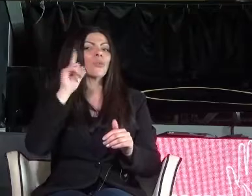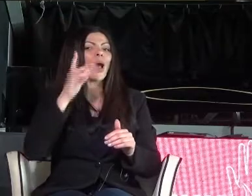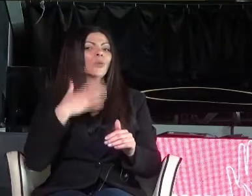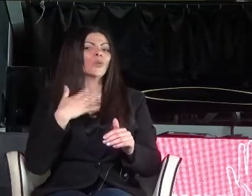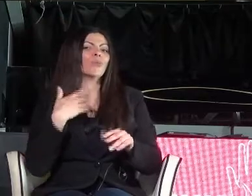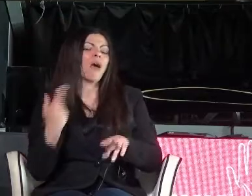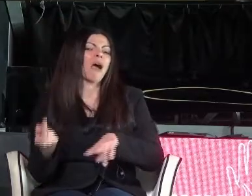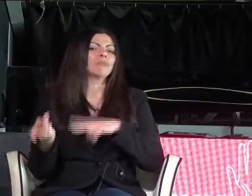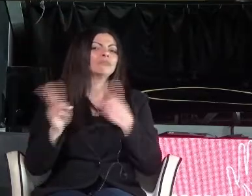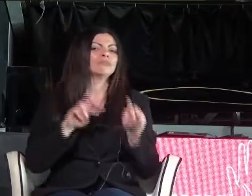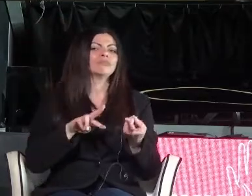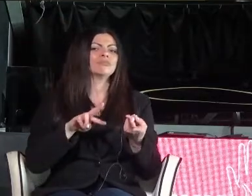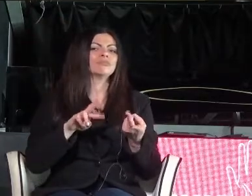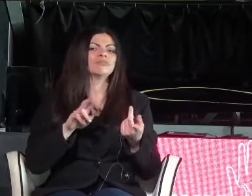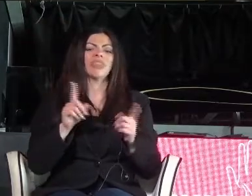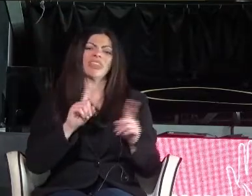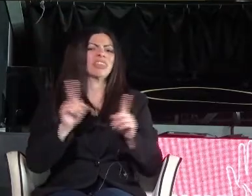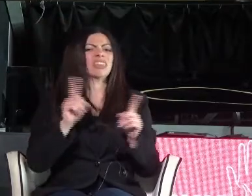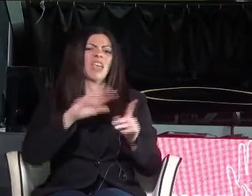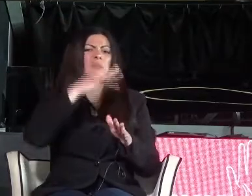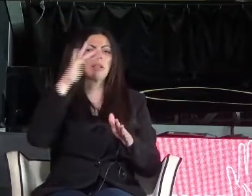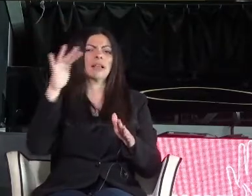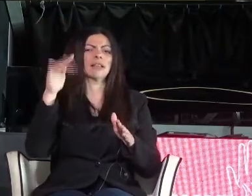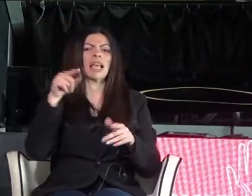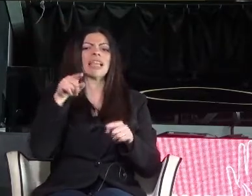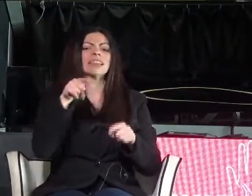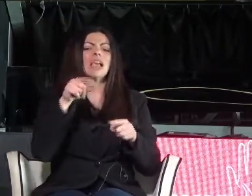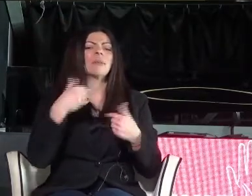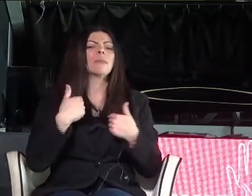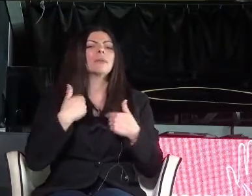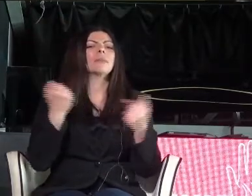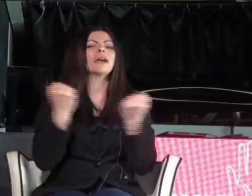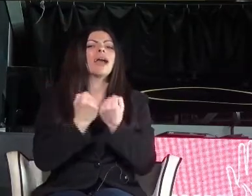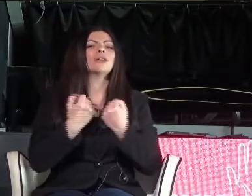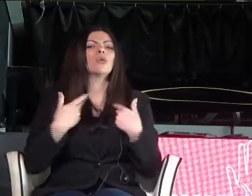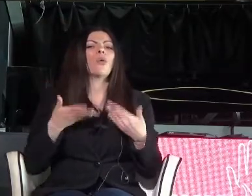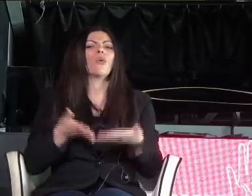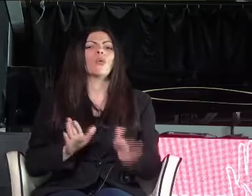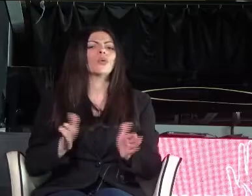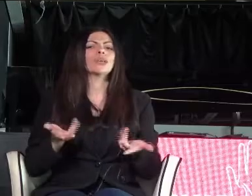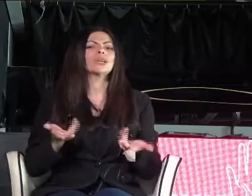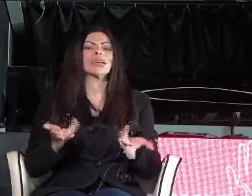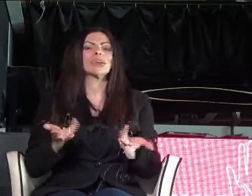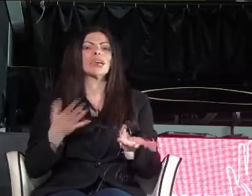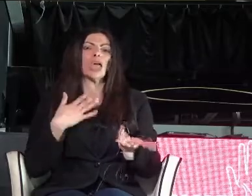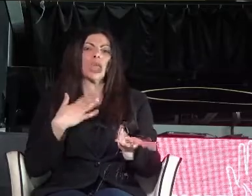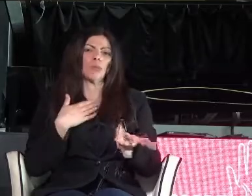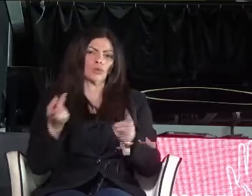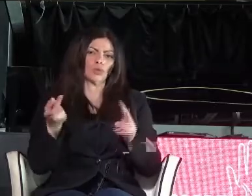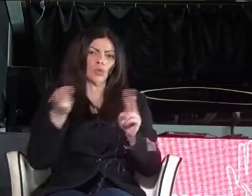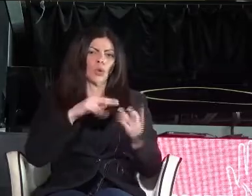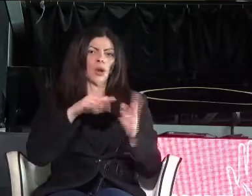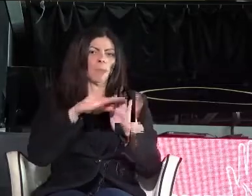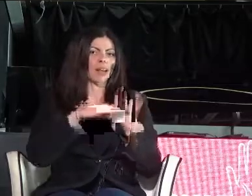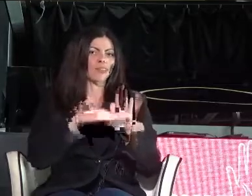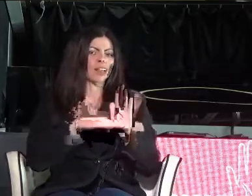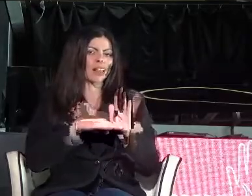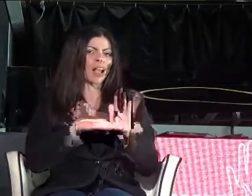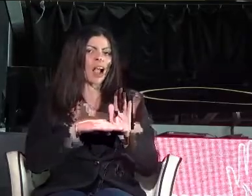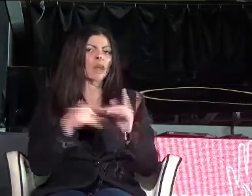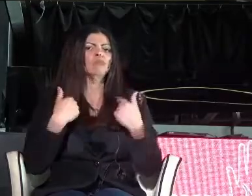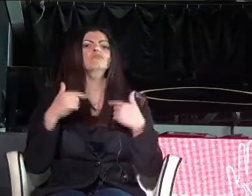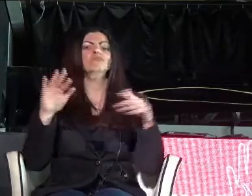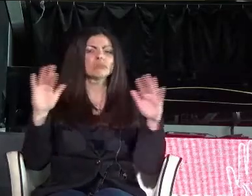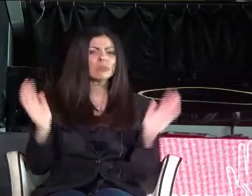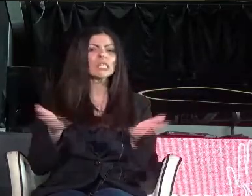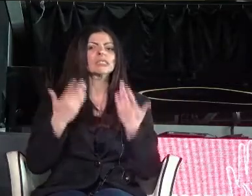name. There was new rules, a new way of being. One day we woke up and they told us that we need to accept the new reality